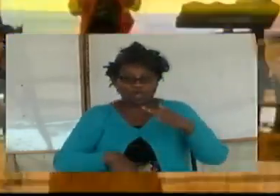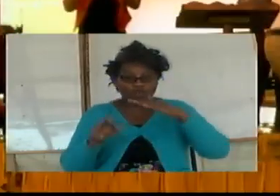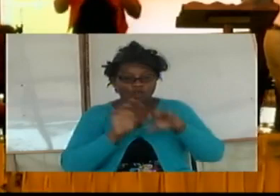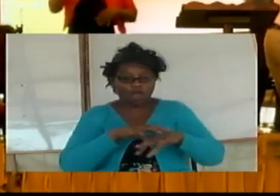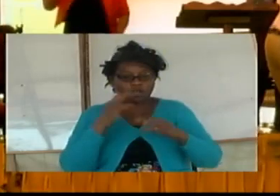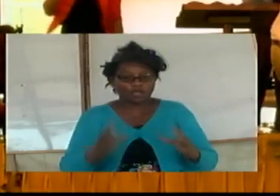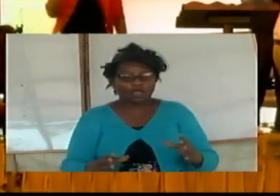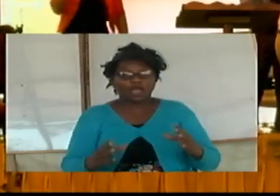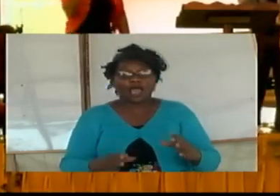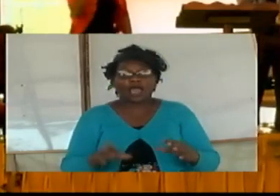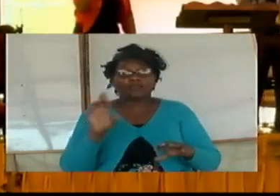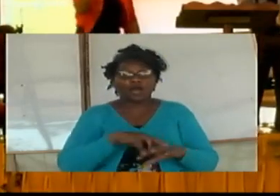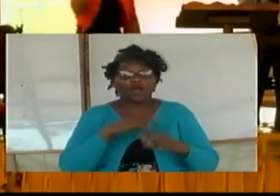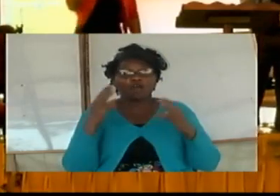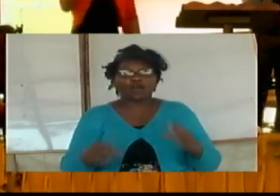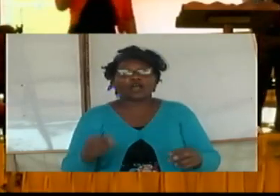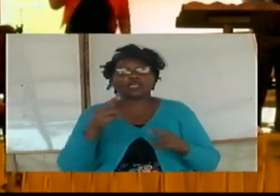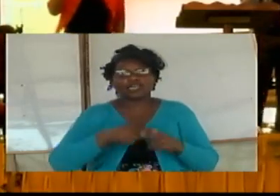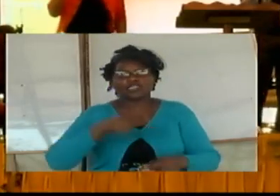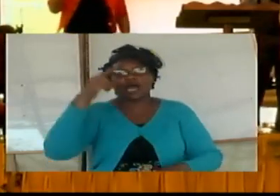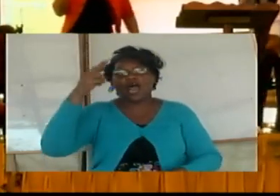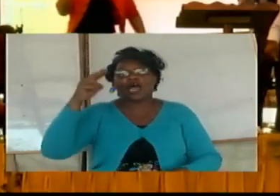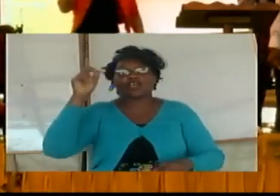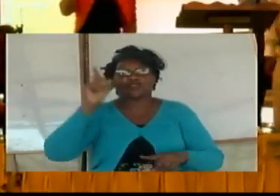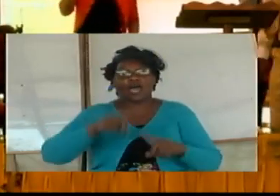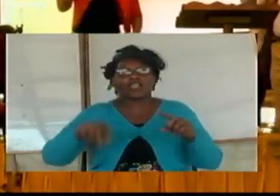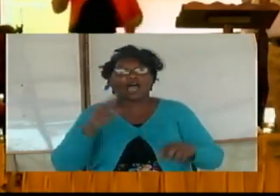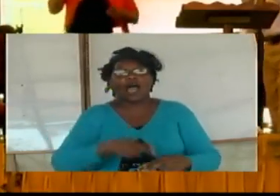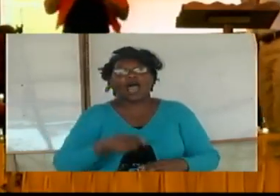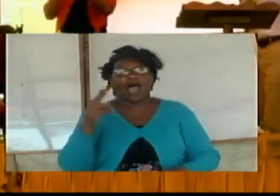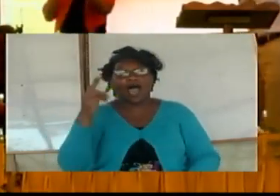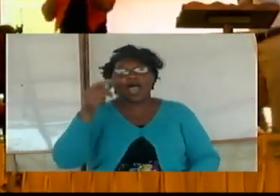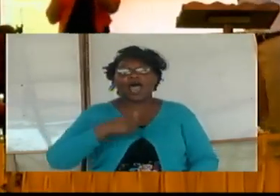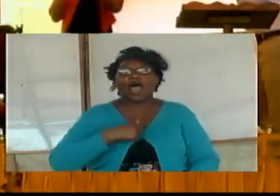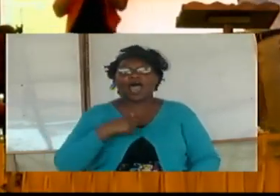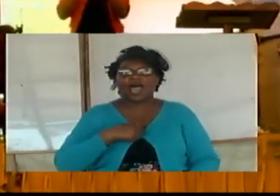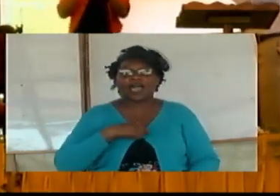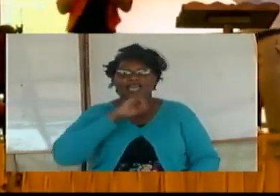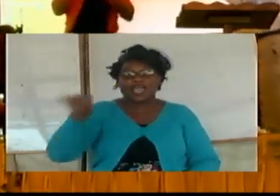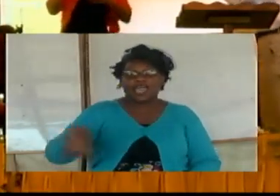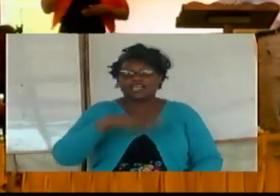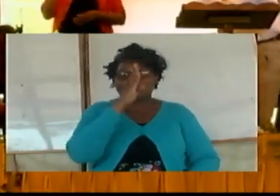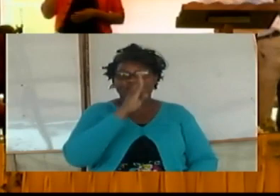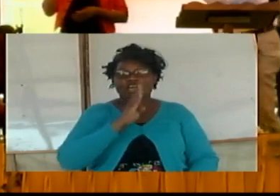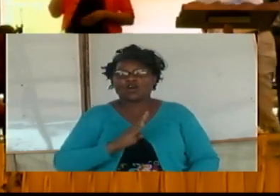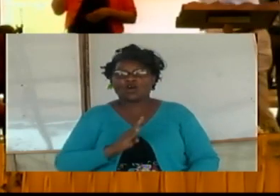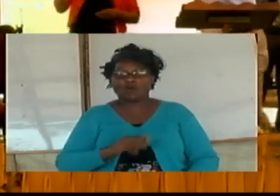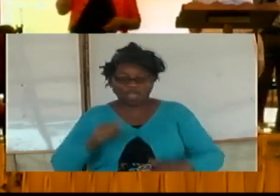the rock, and the rock is higher than I.